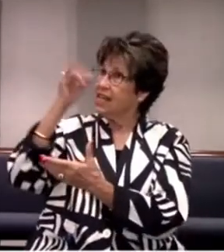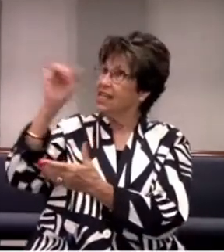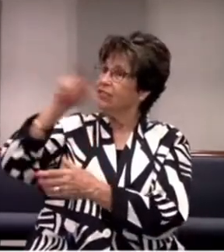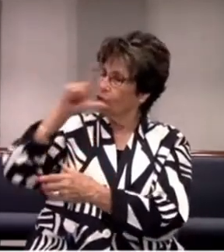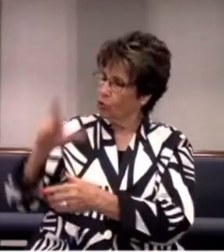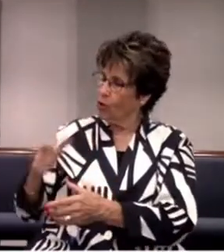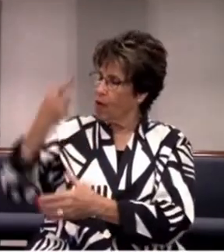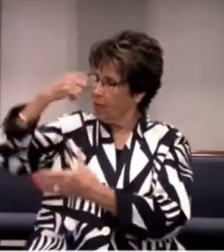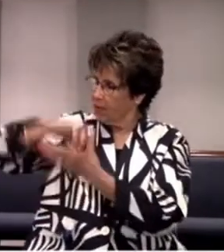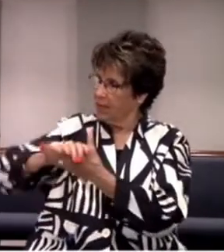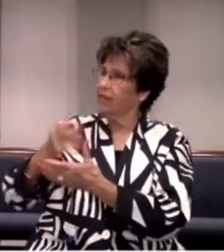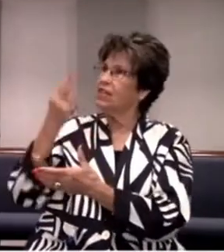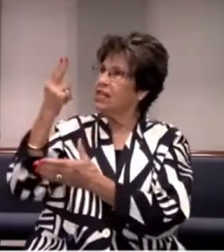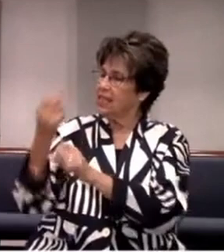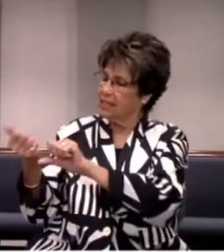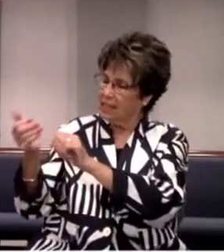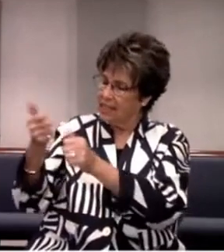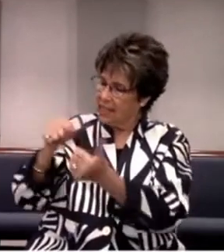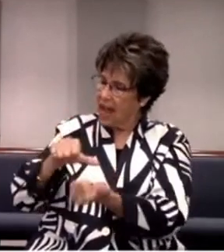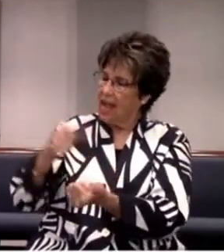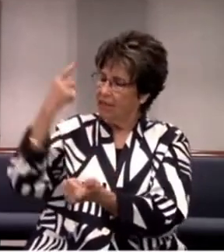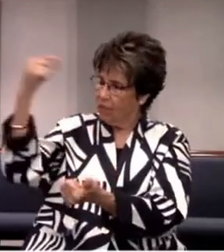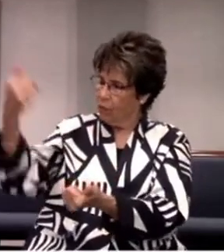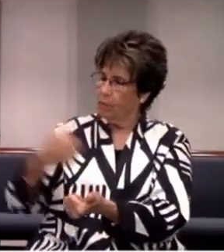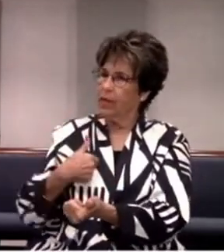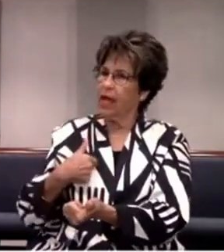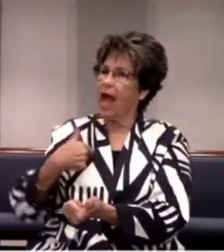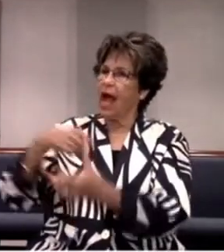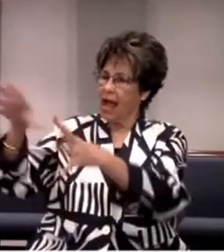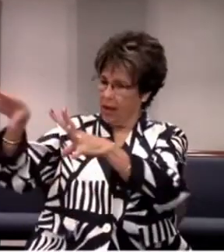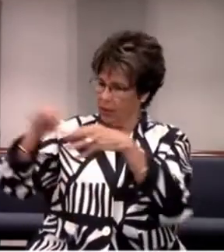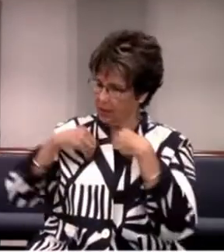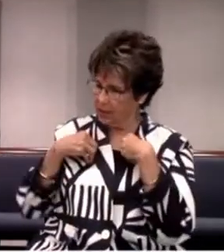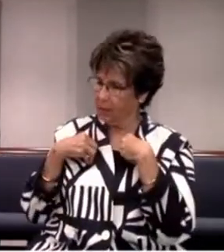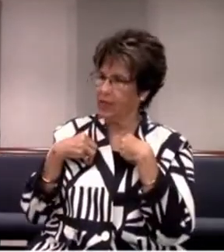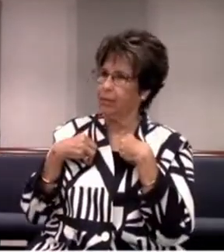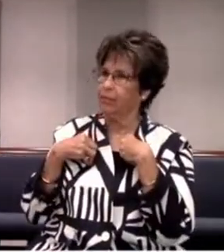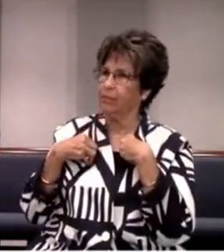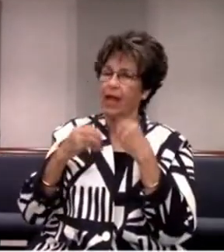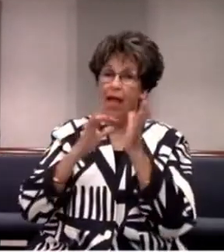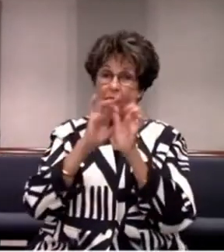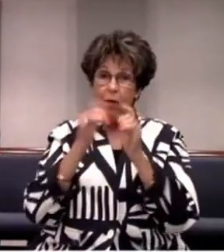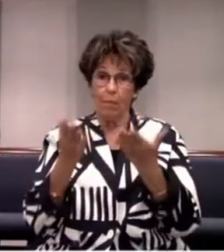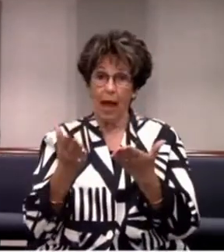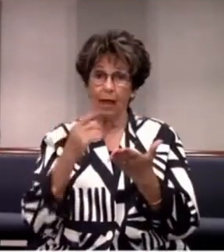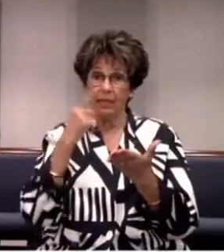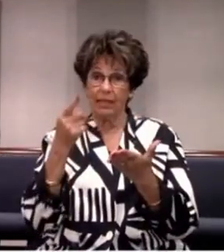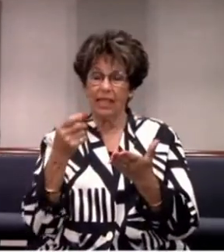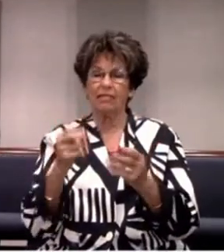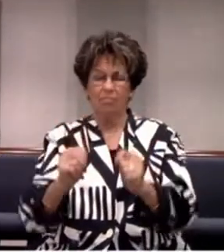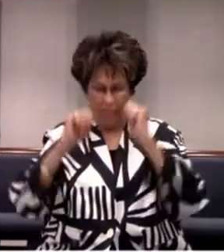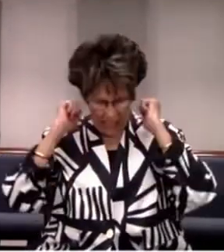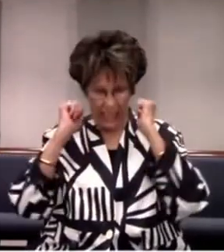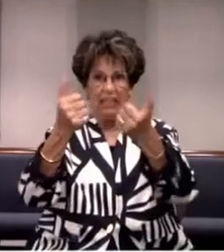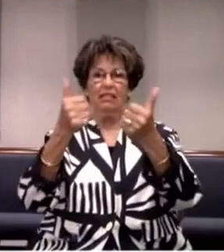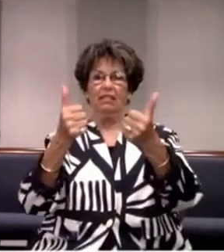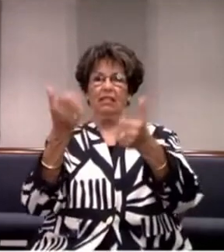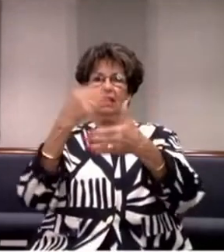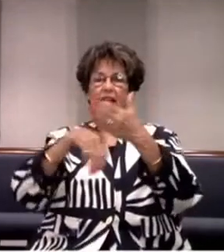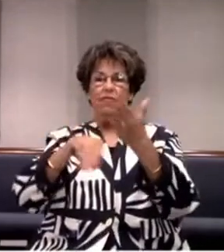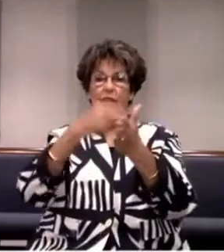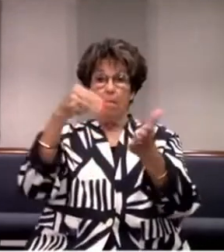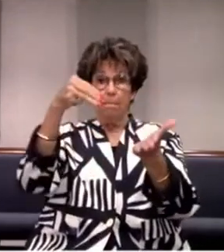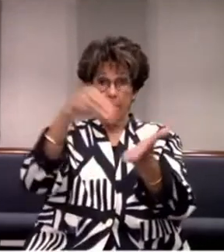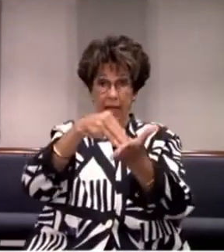I believe that he died and was buried and rose again, and I accept him. And the Bible says at that moment, in the middle of that